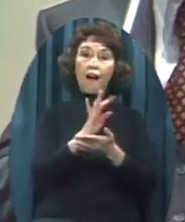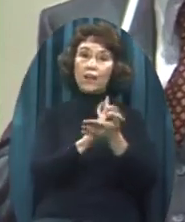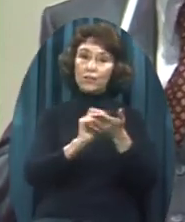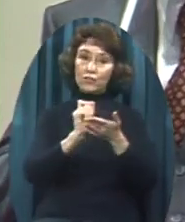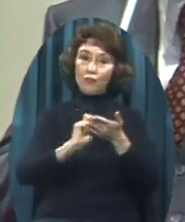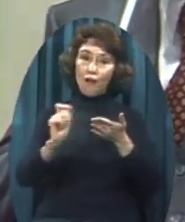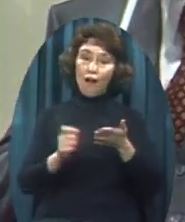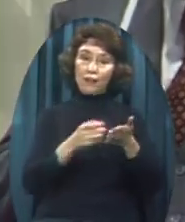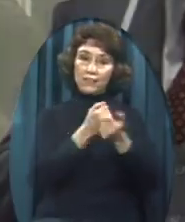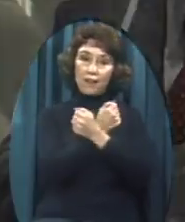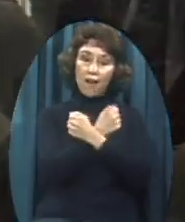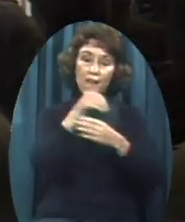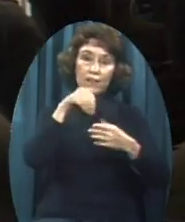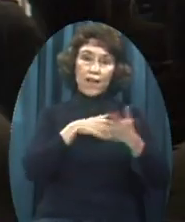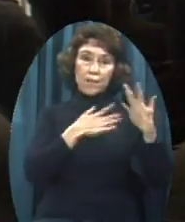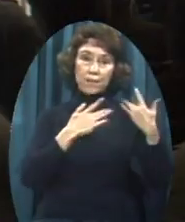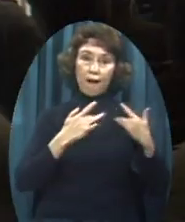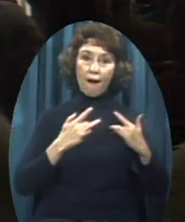heart.